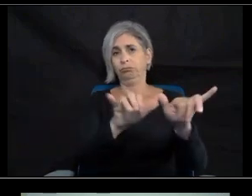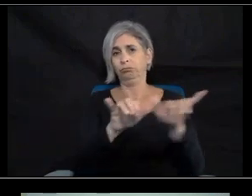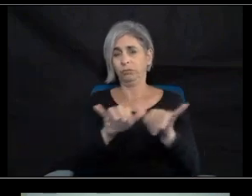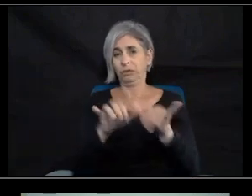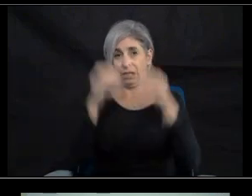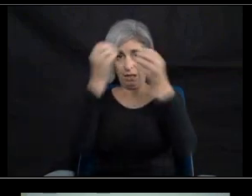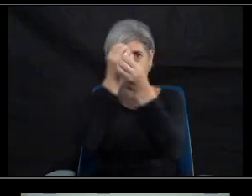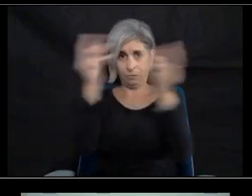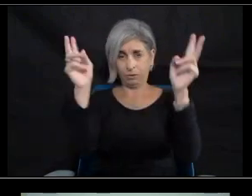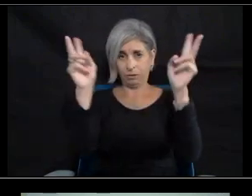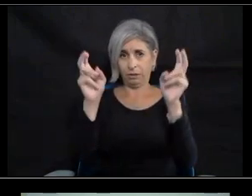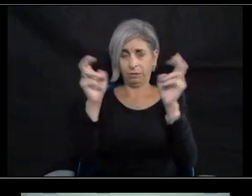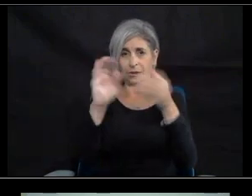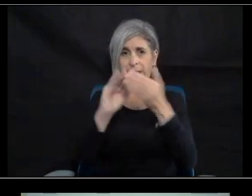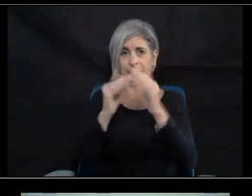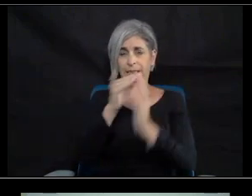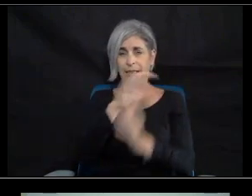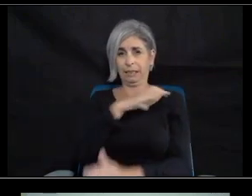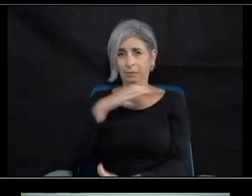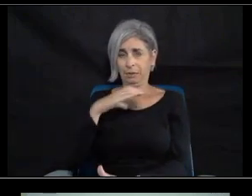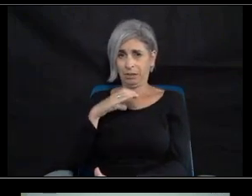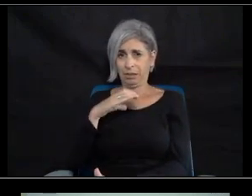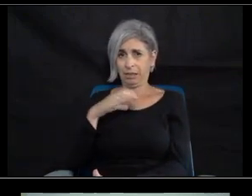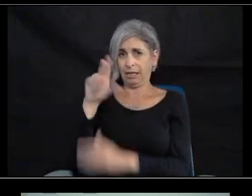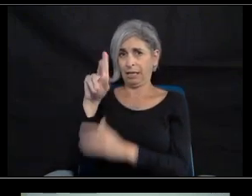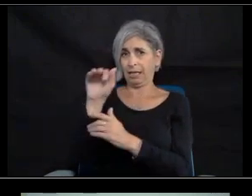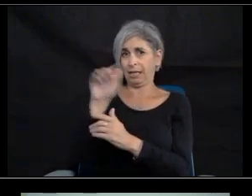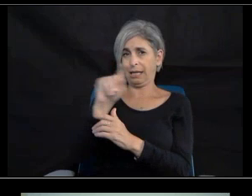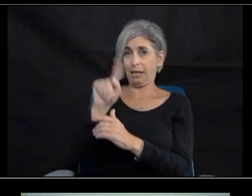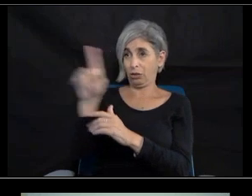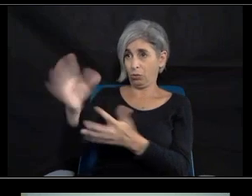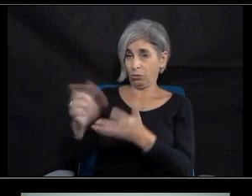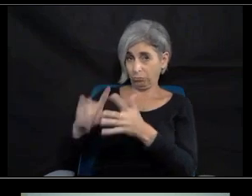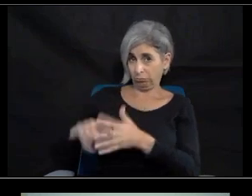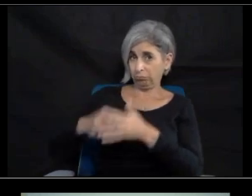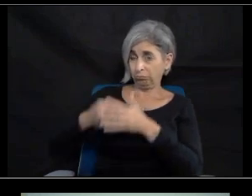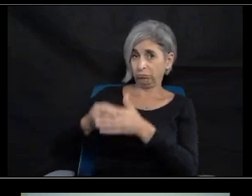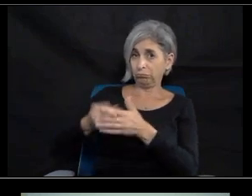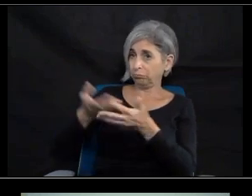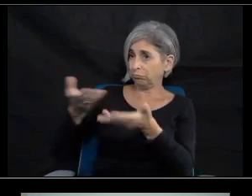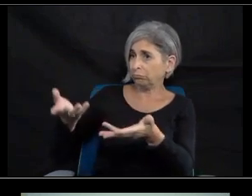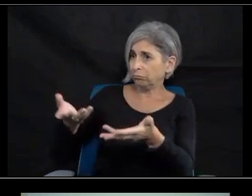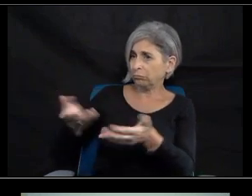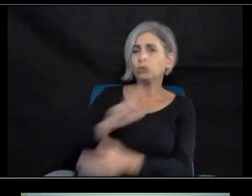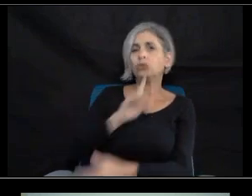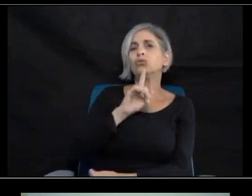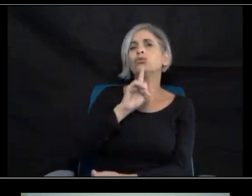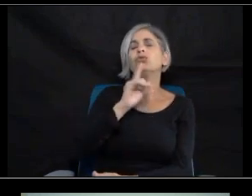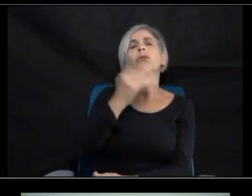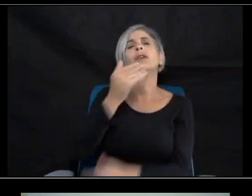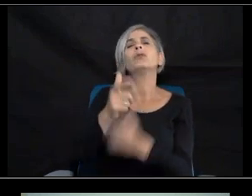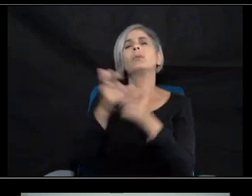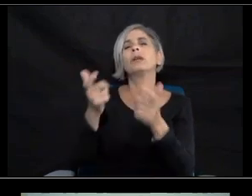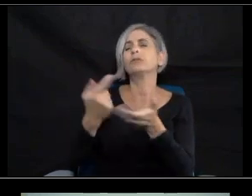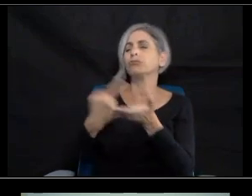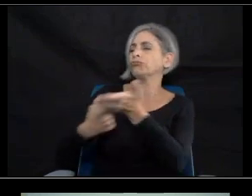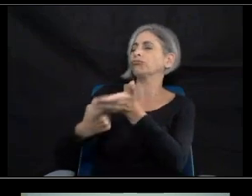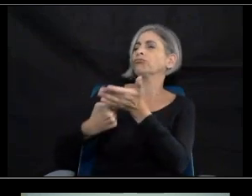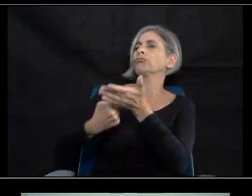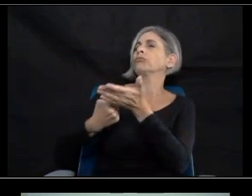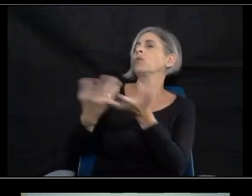Informational items by members of the City Commission. Commissioner Katz, would you like to begin? Sure, thank you very much. I spoke to,